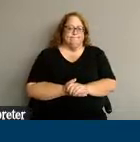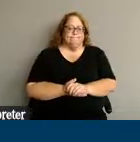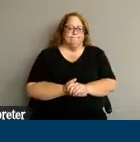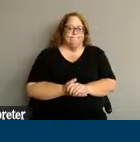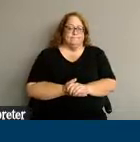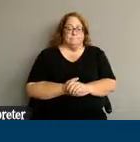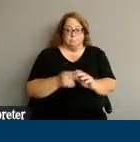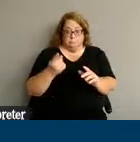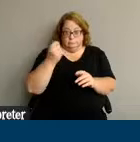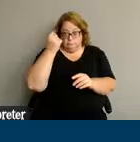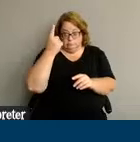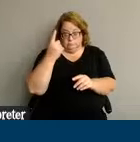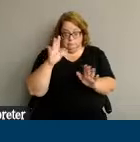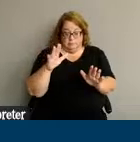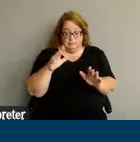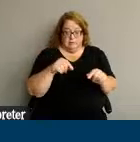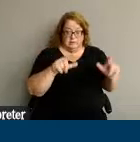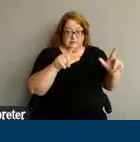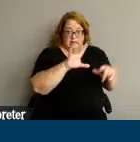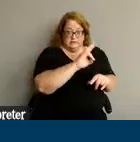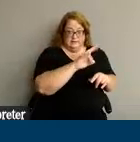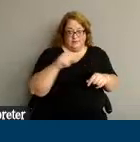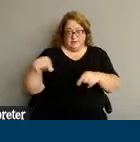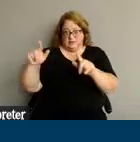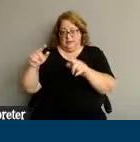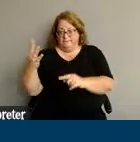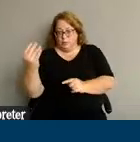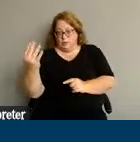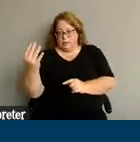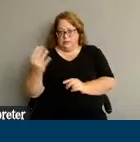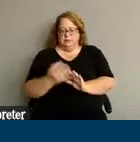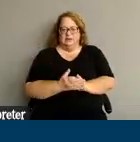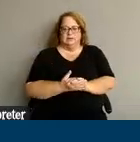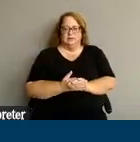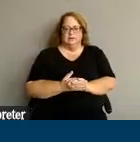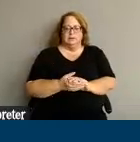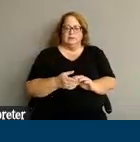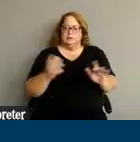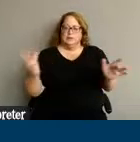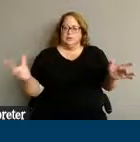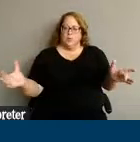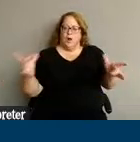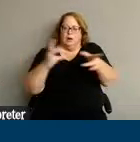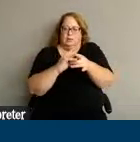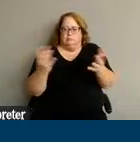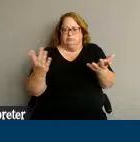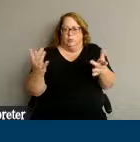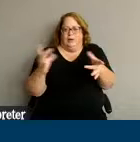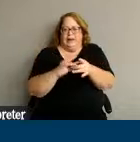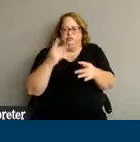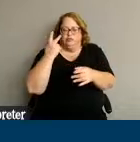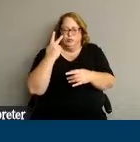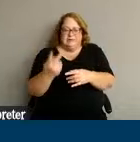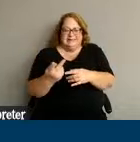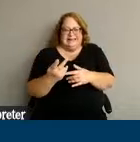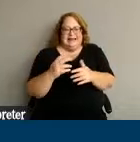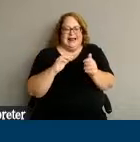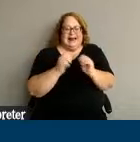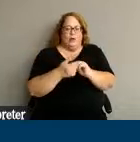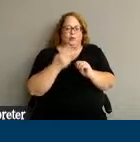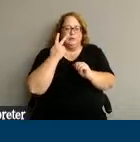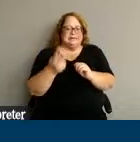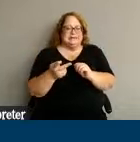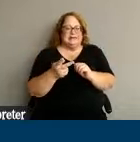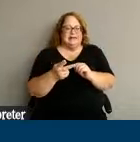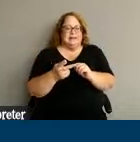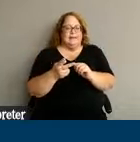Are you all clear? Slide 7, slide 14. What connections do you see, and how do you